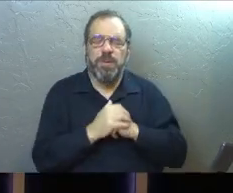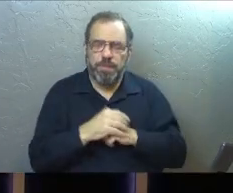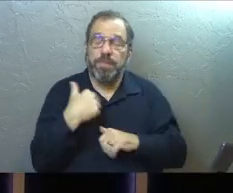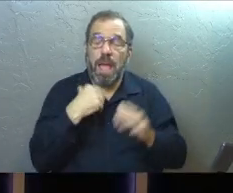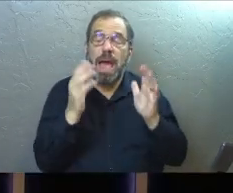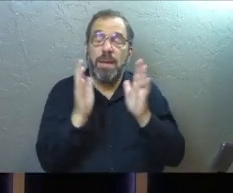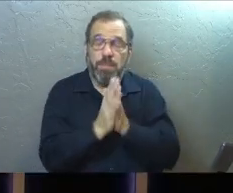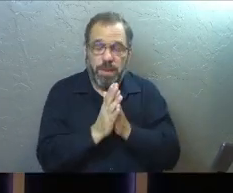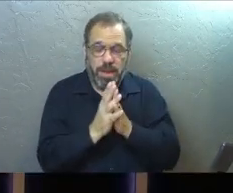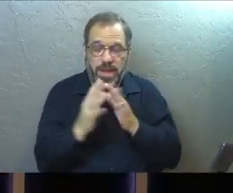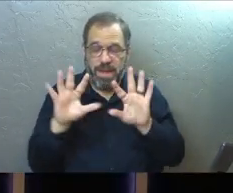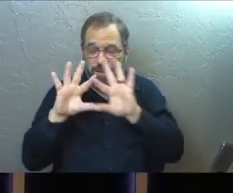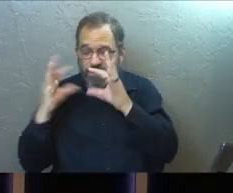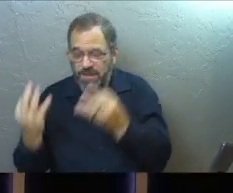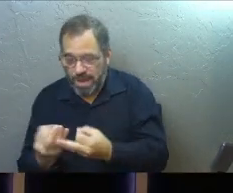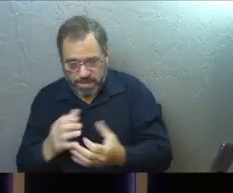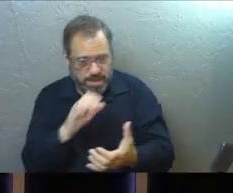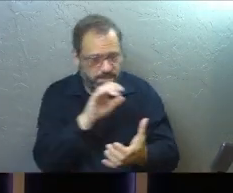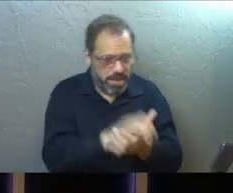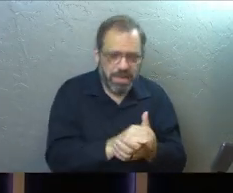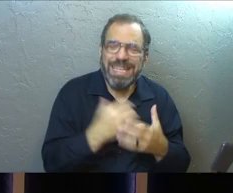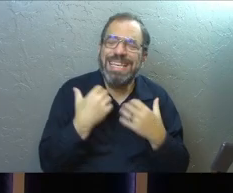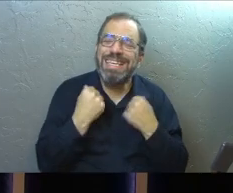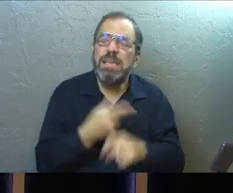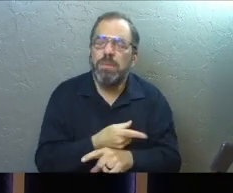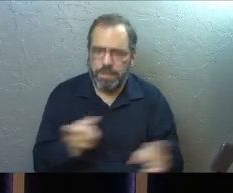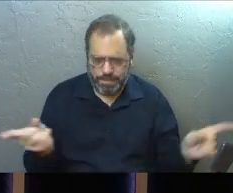Lord, I pray that you would heal families, heal marriages.